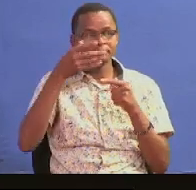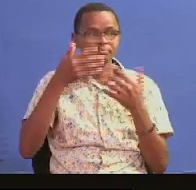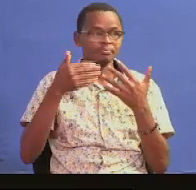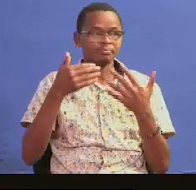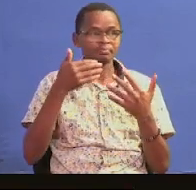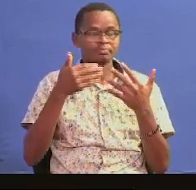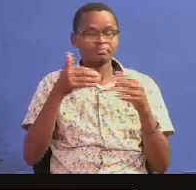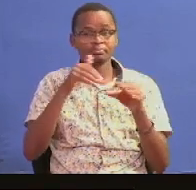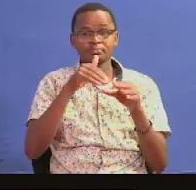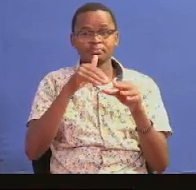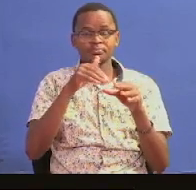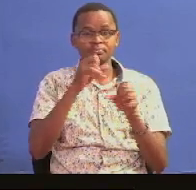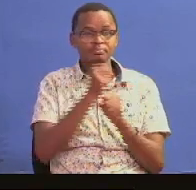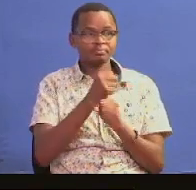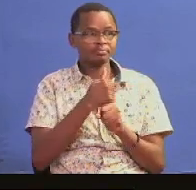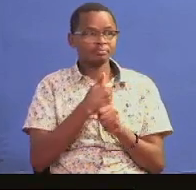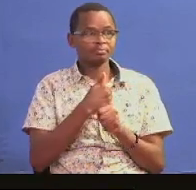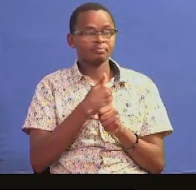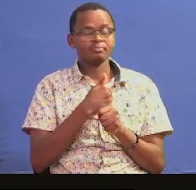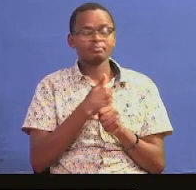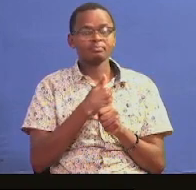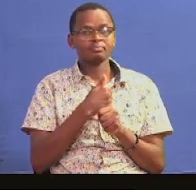diploma